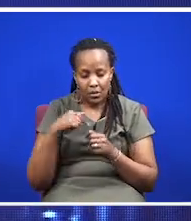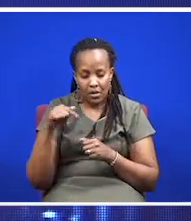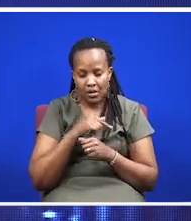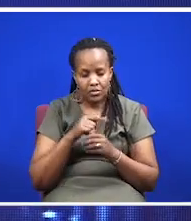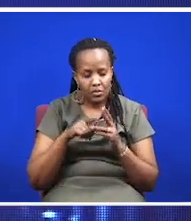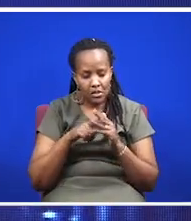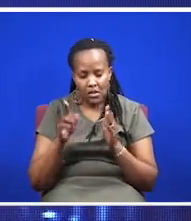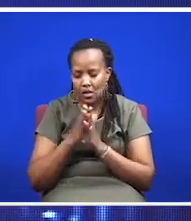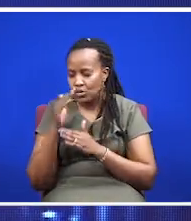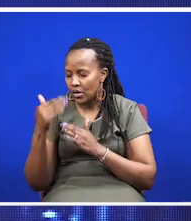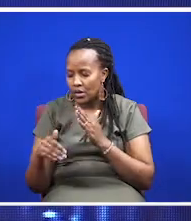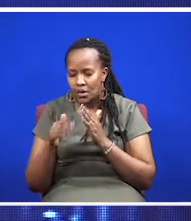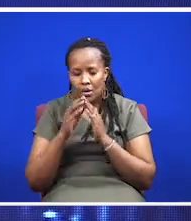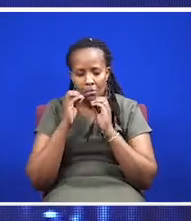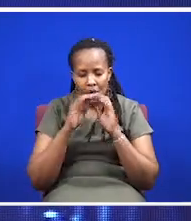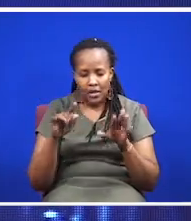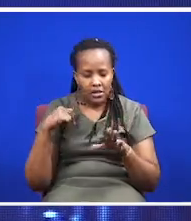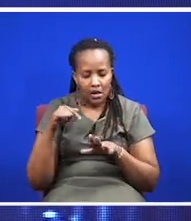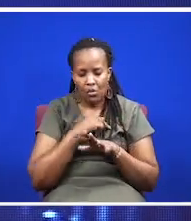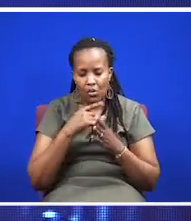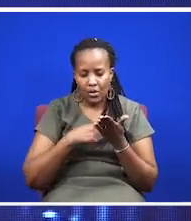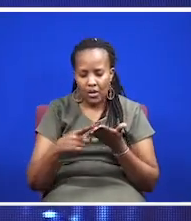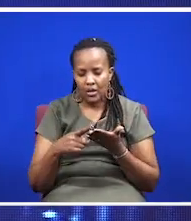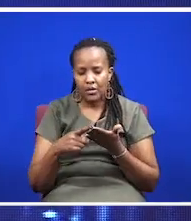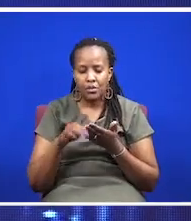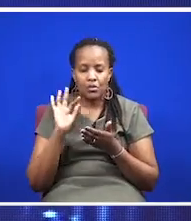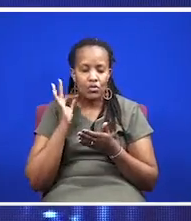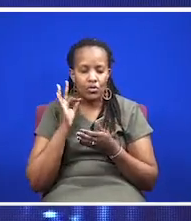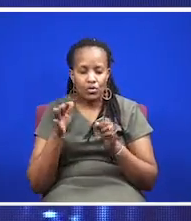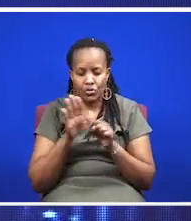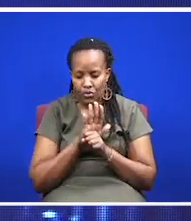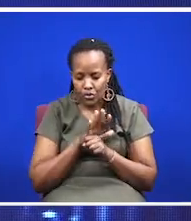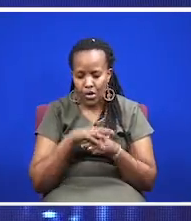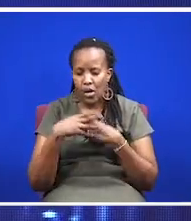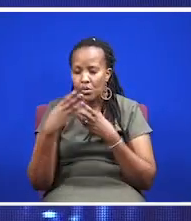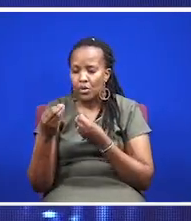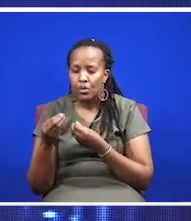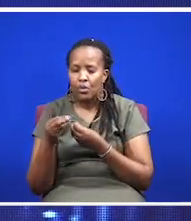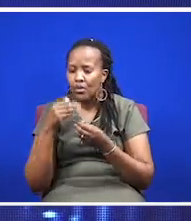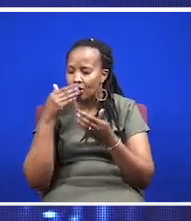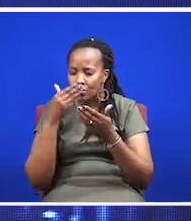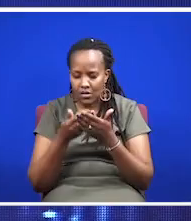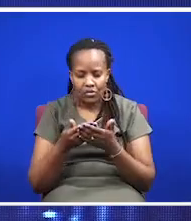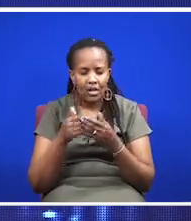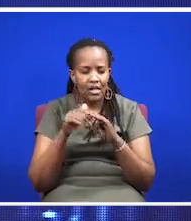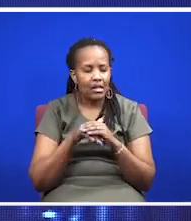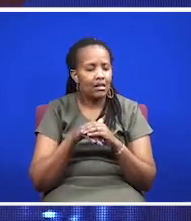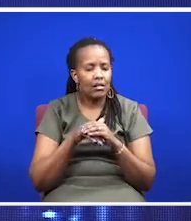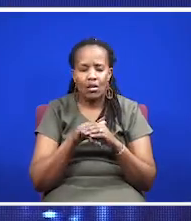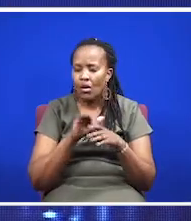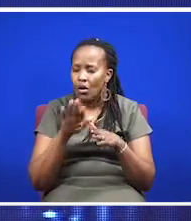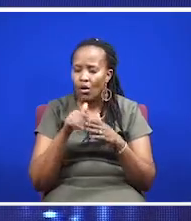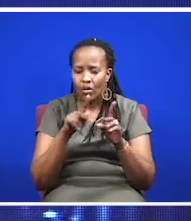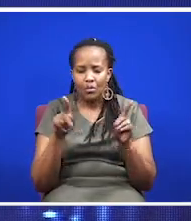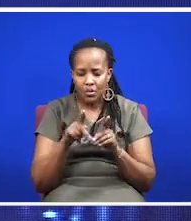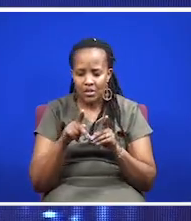end. We pray that you will bless our week. It will be a fruitful week and that we will go into the week with much thanksgiving, even as we get